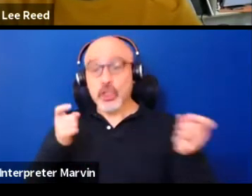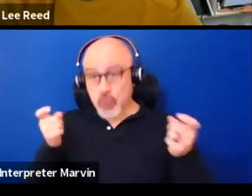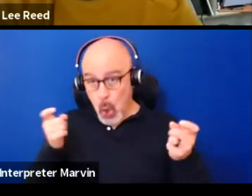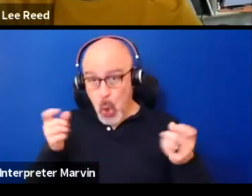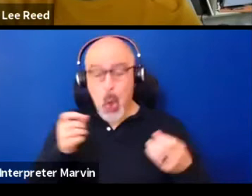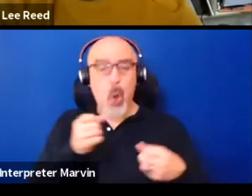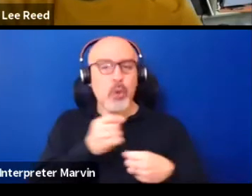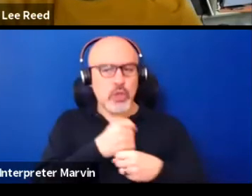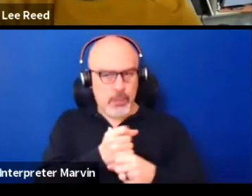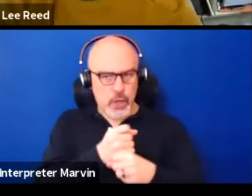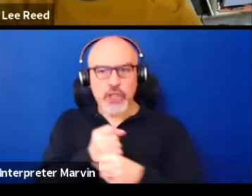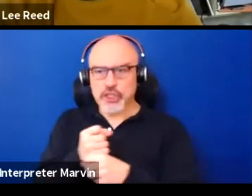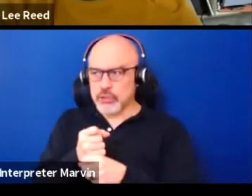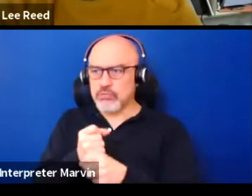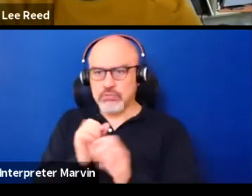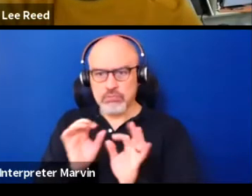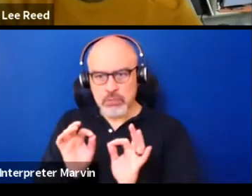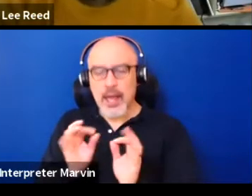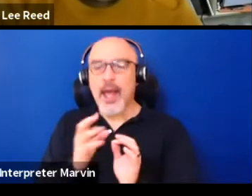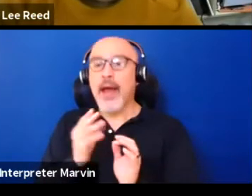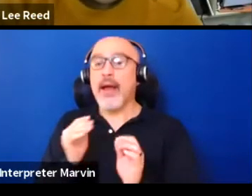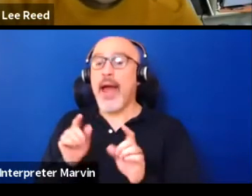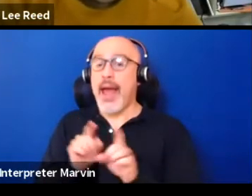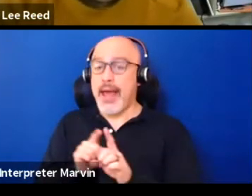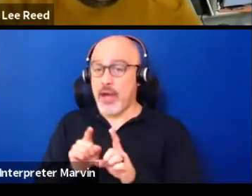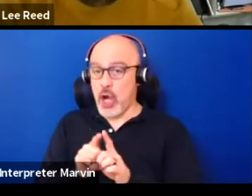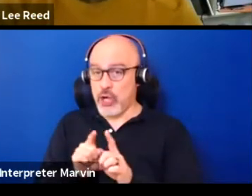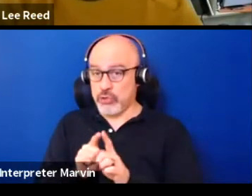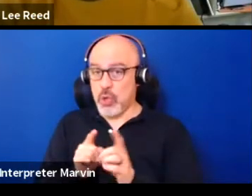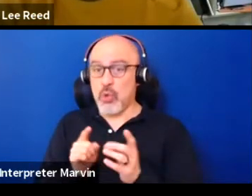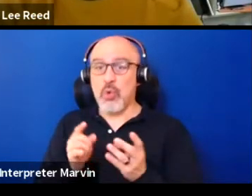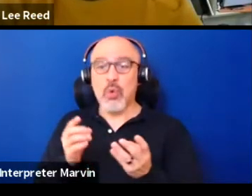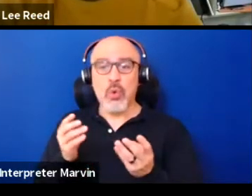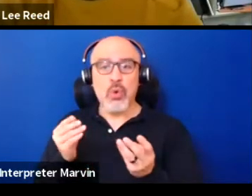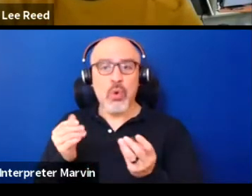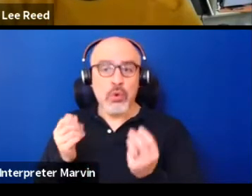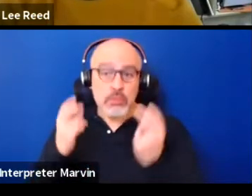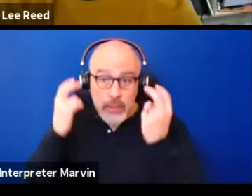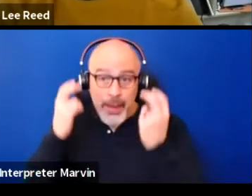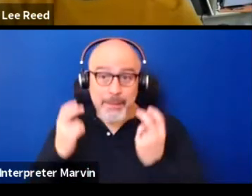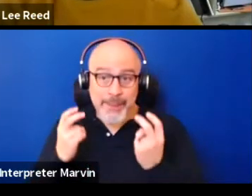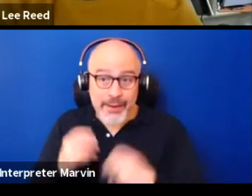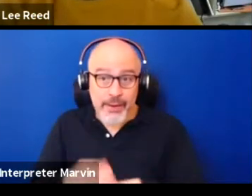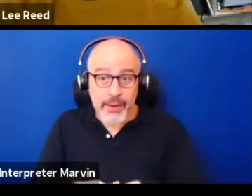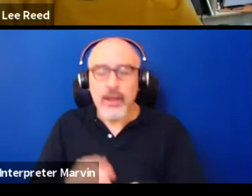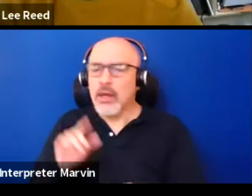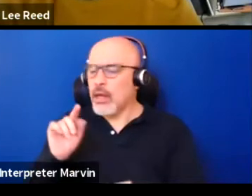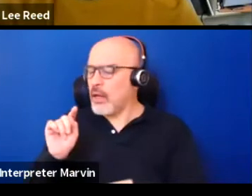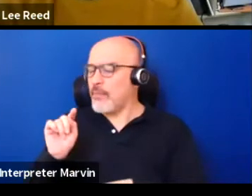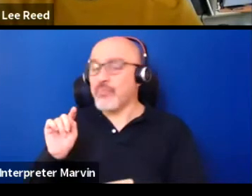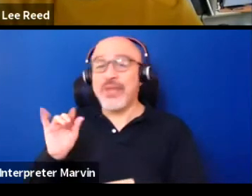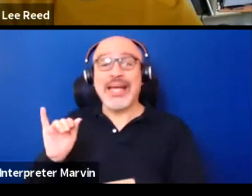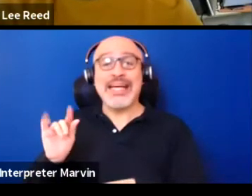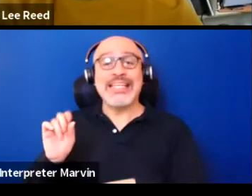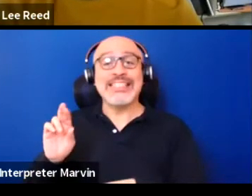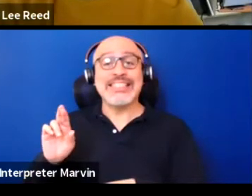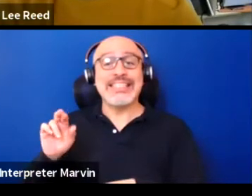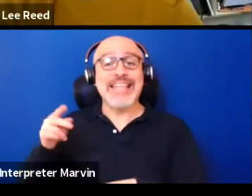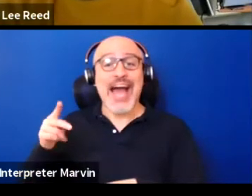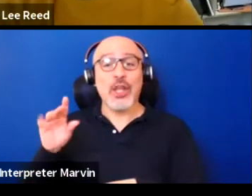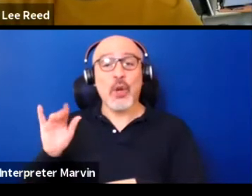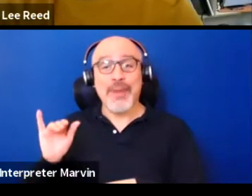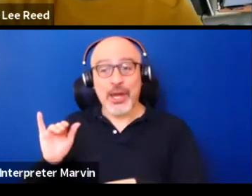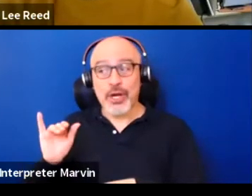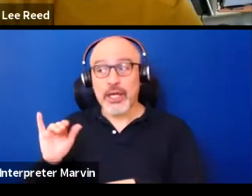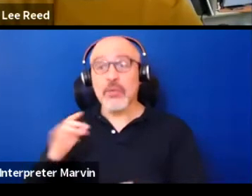production and also be able to make bank. I mean, Tyler Perry, whether you love his work or hate